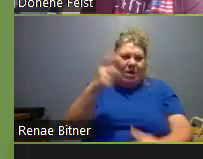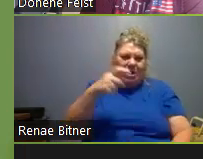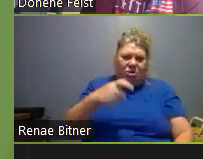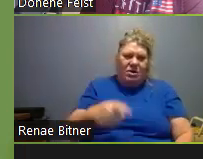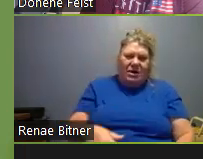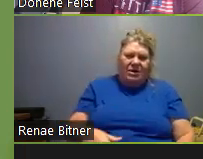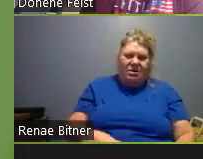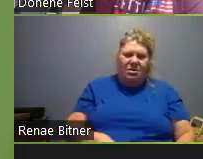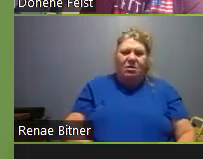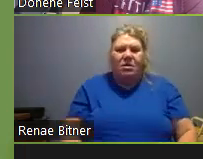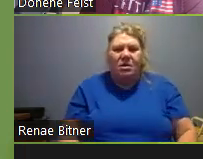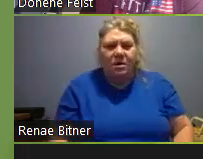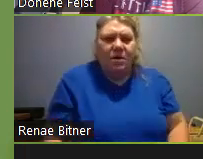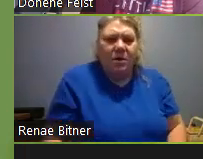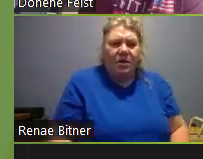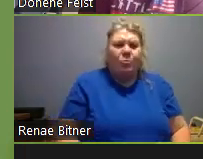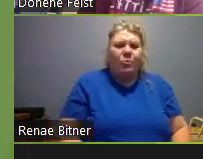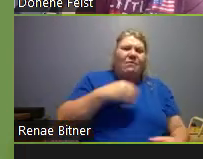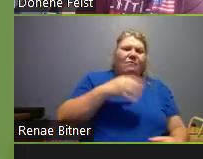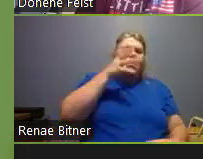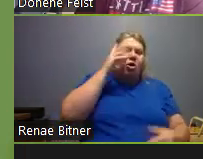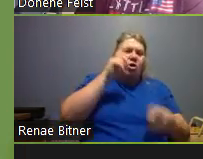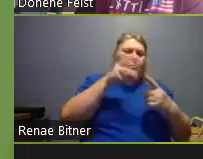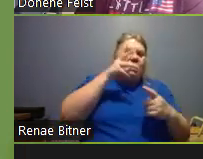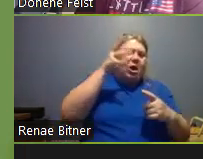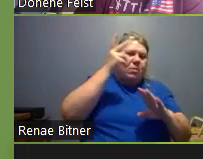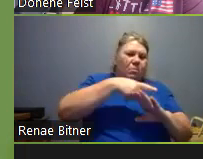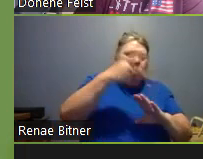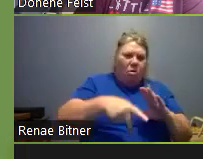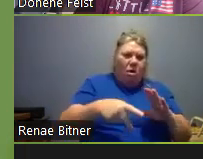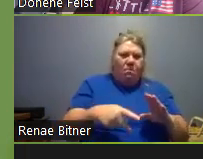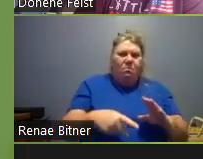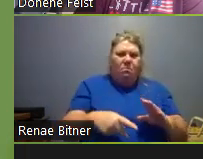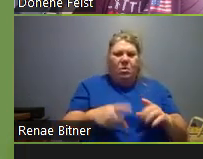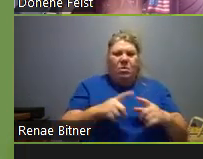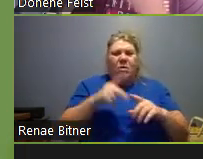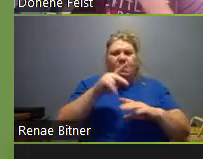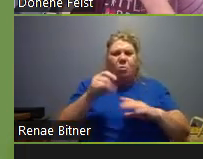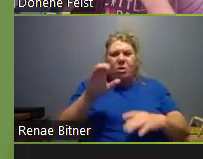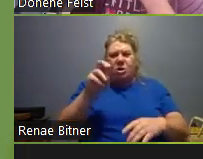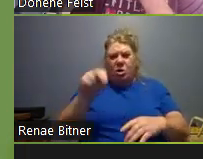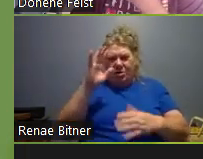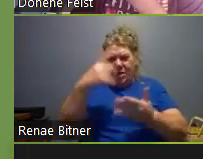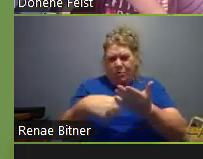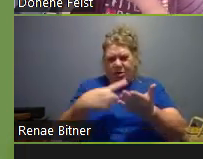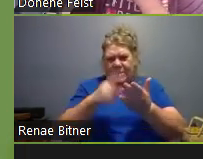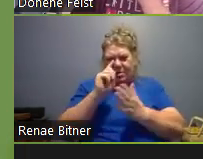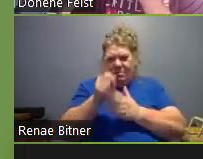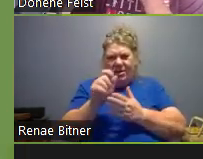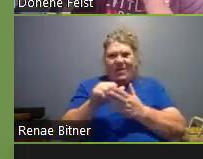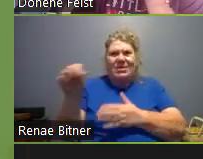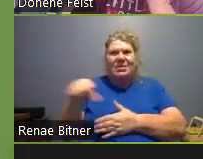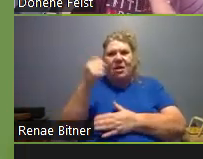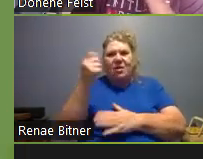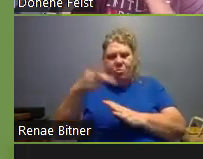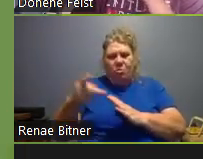bit about our parent-to-parent program. I'll talk a little bit about Project Carson in a minute. That's another